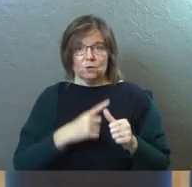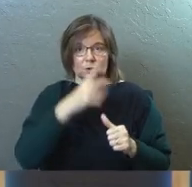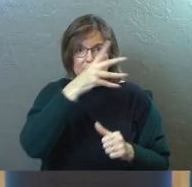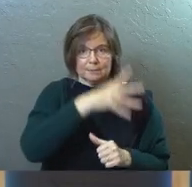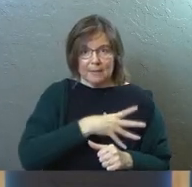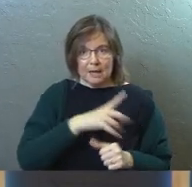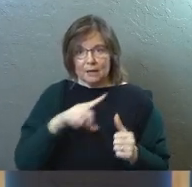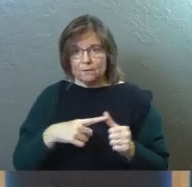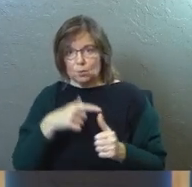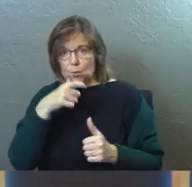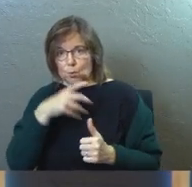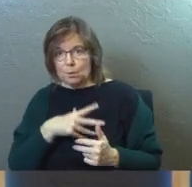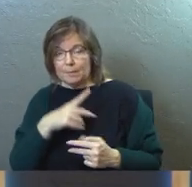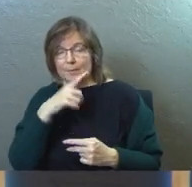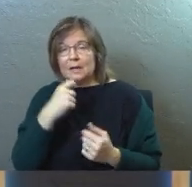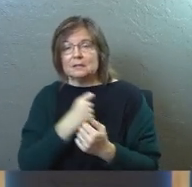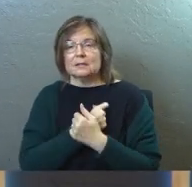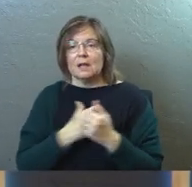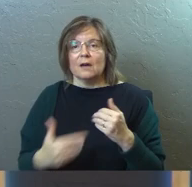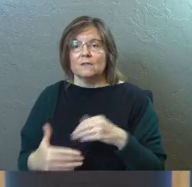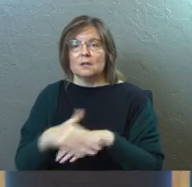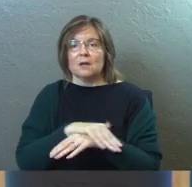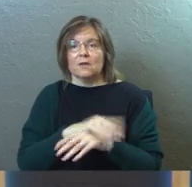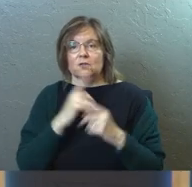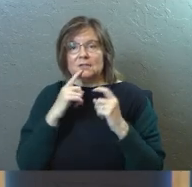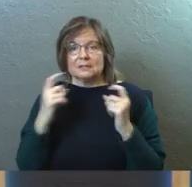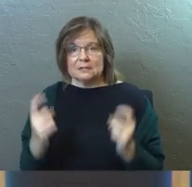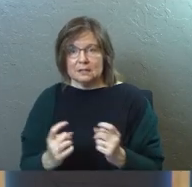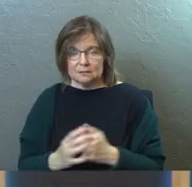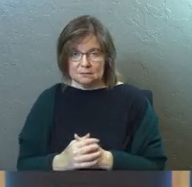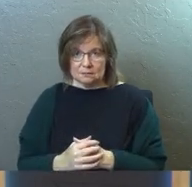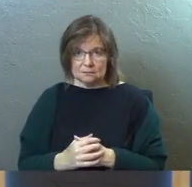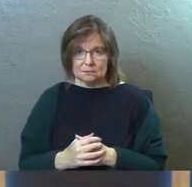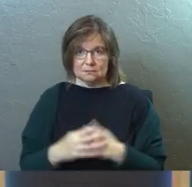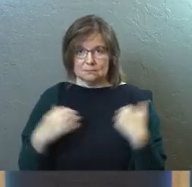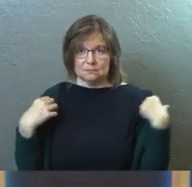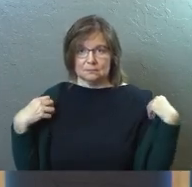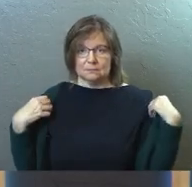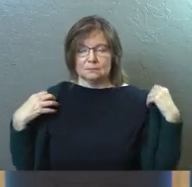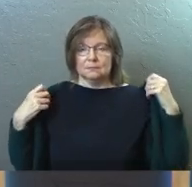man and the first woman because love covers a multitude of sins.